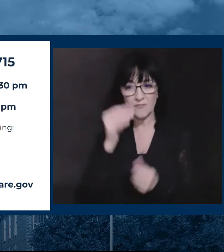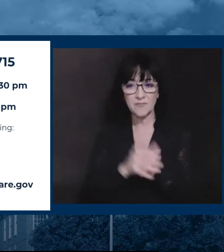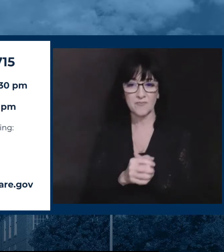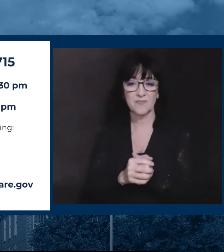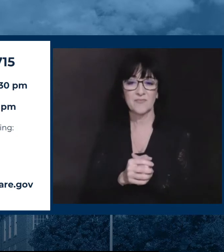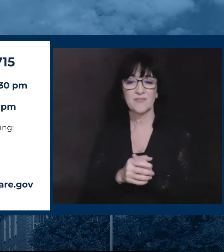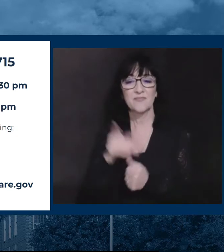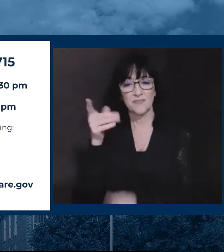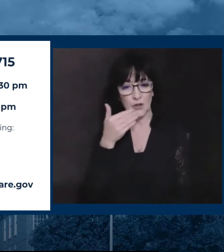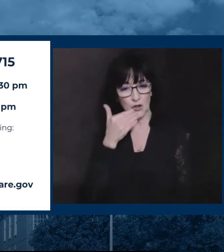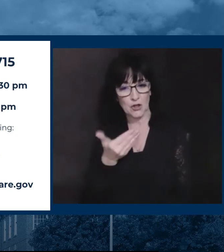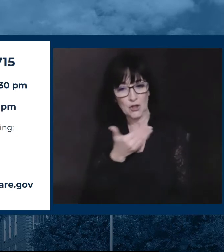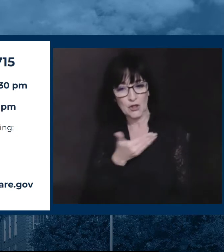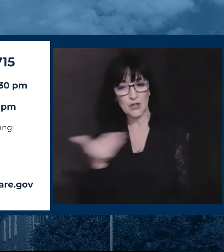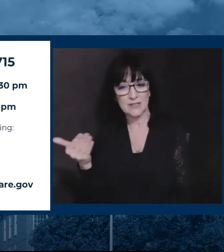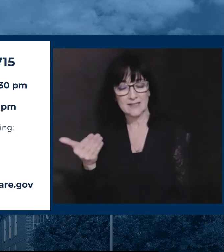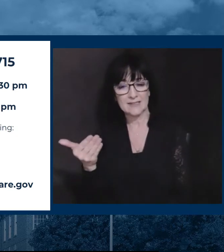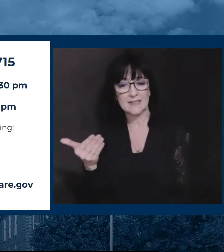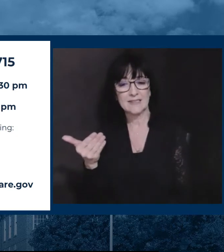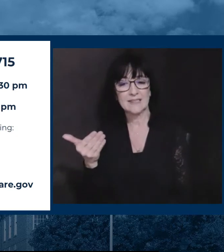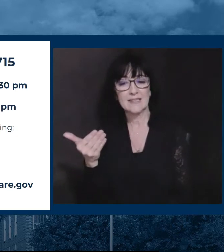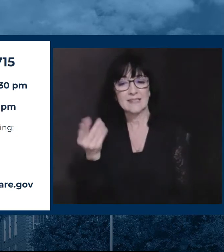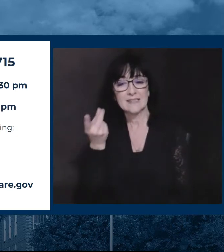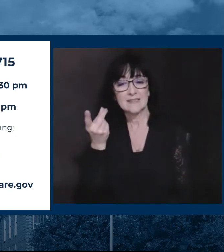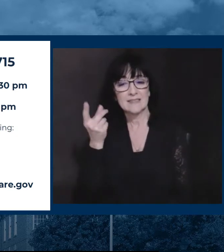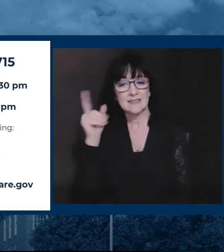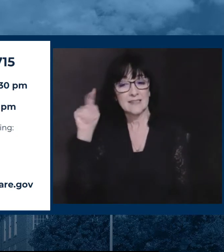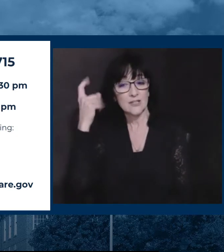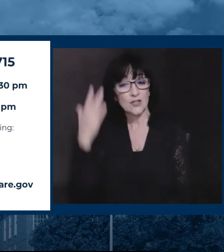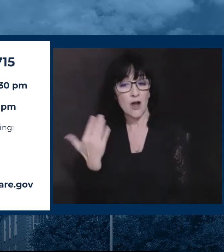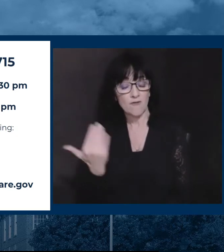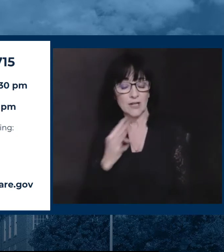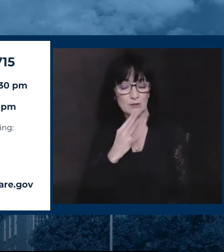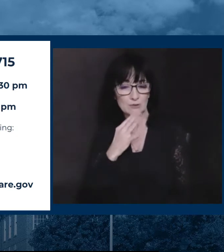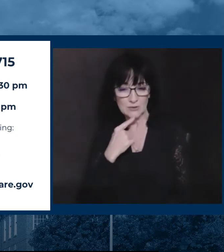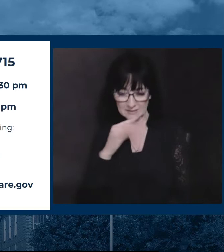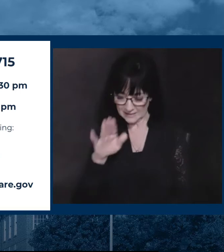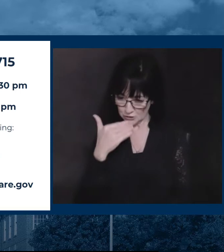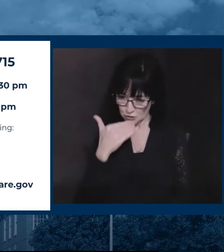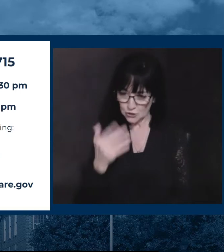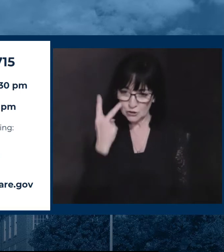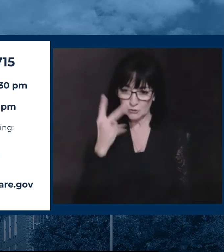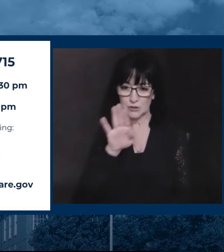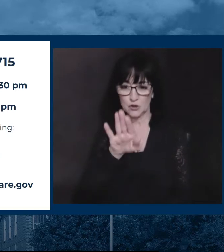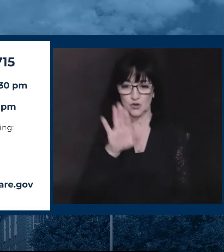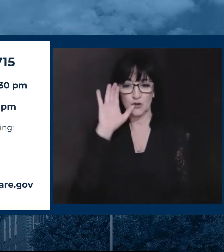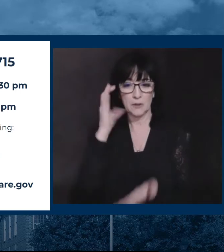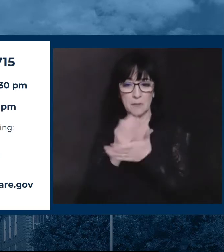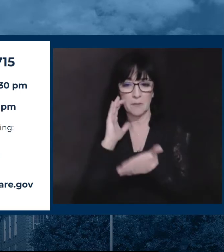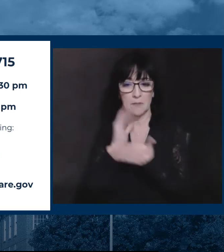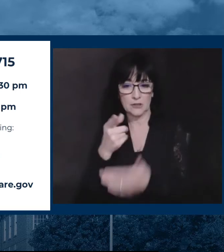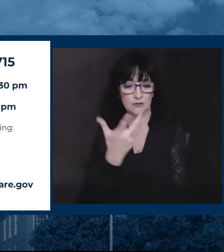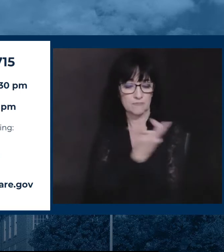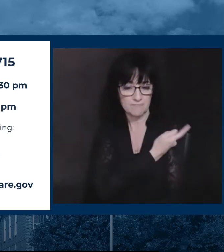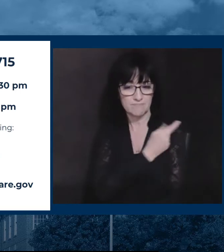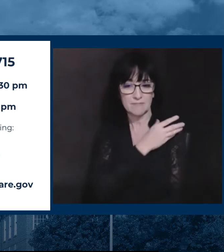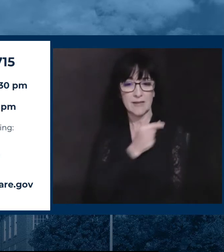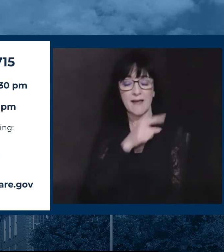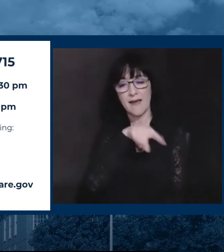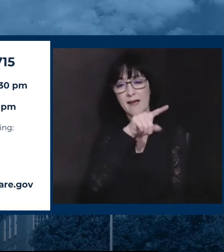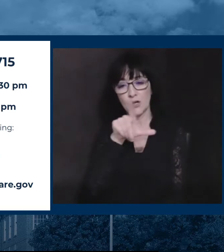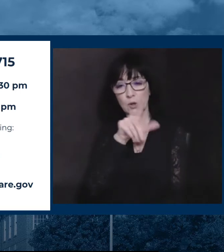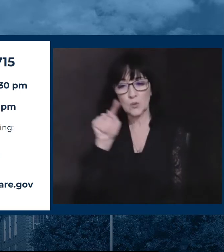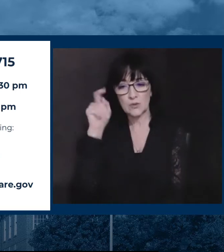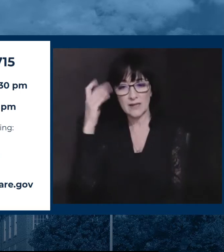Governor actually out in the field with the DMV mass vaccination effort for first responders, school nurses there in